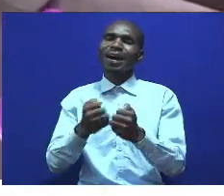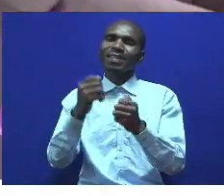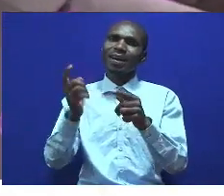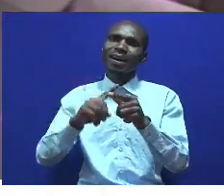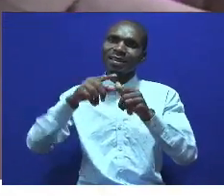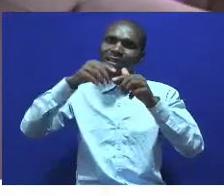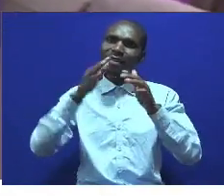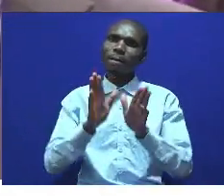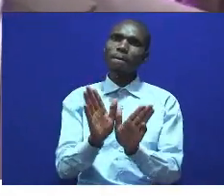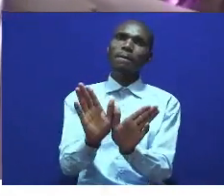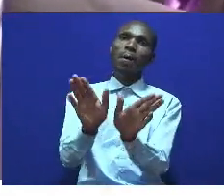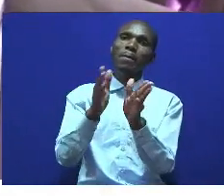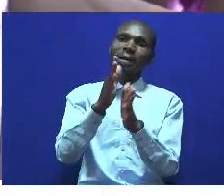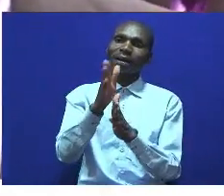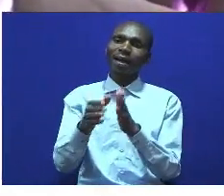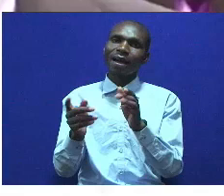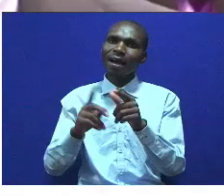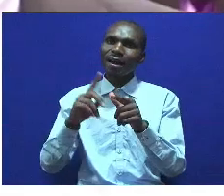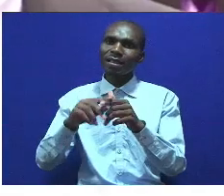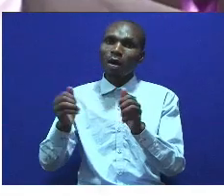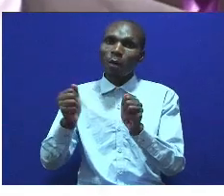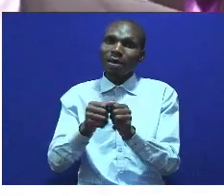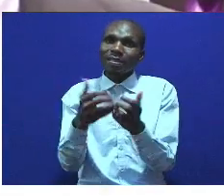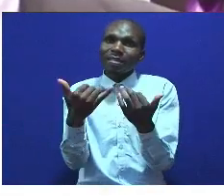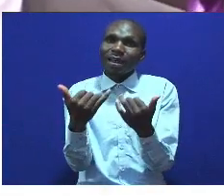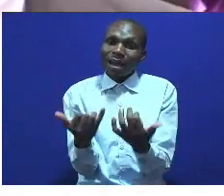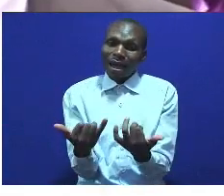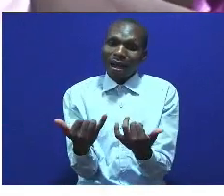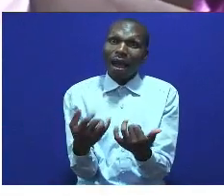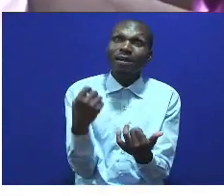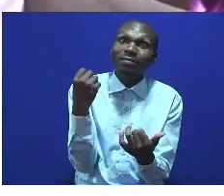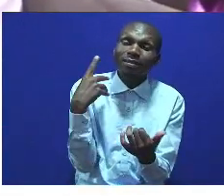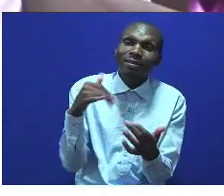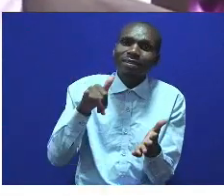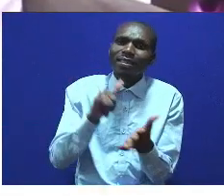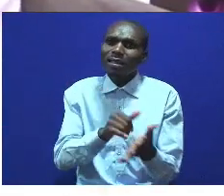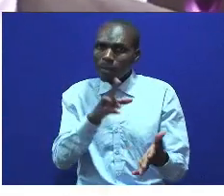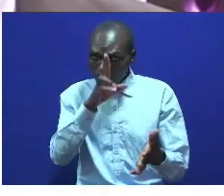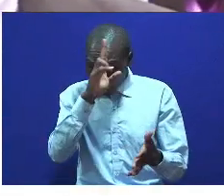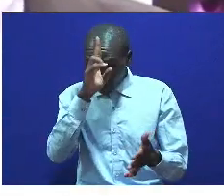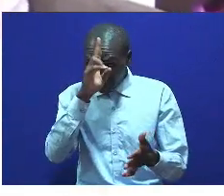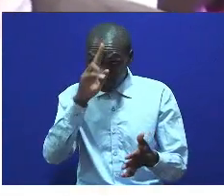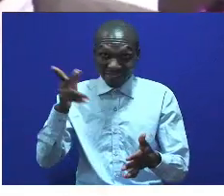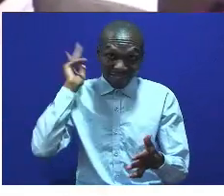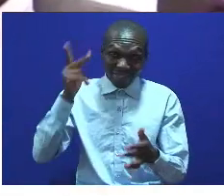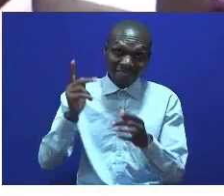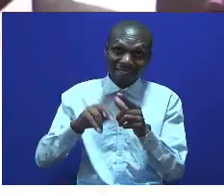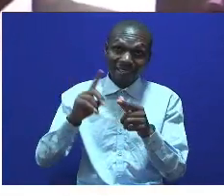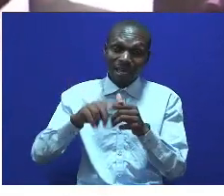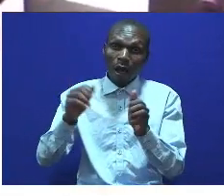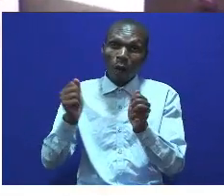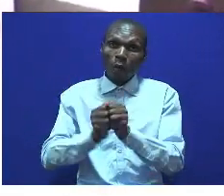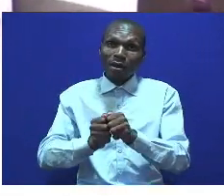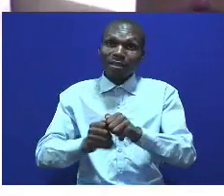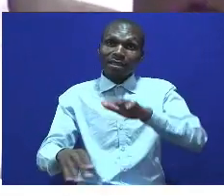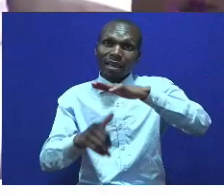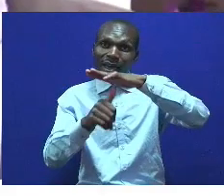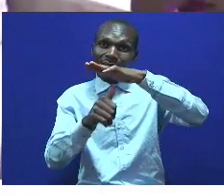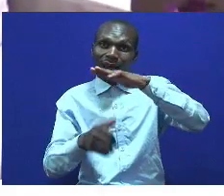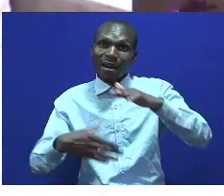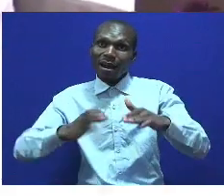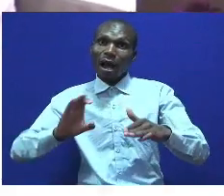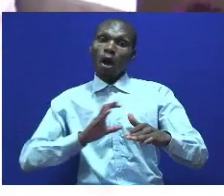outrage over the incident and fearing a backlash, it is now understood that the police in Kisi under the leadership of the county commander, Mr. Charles